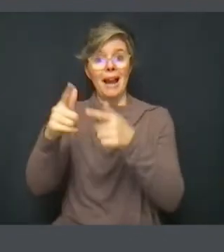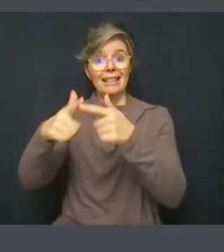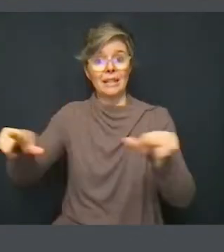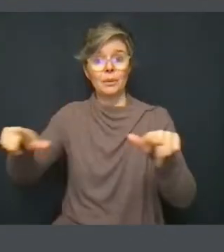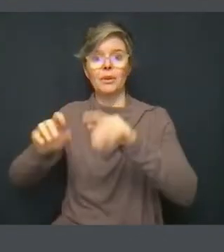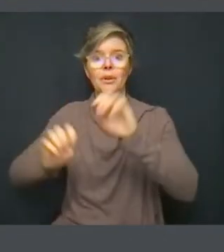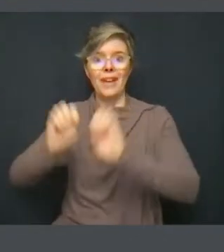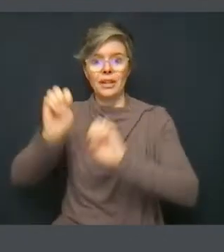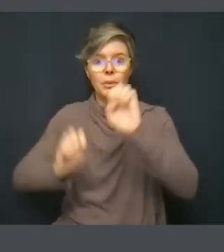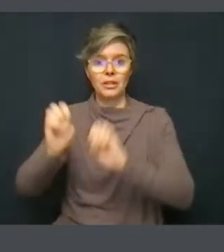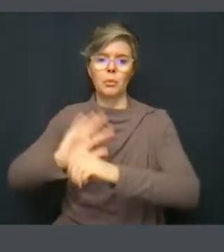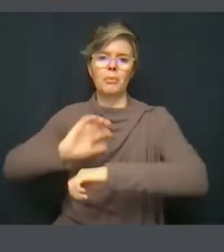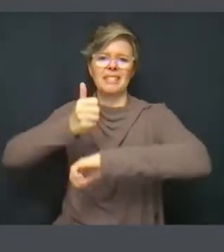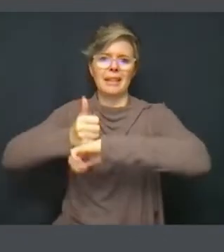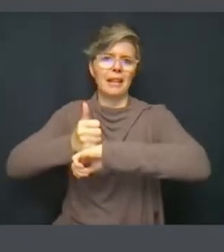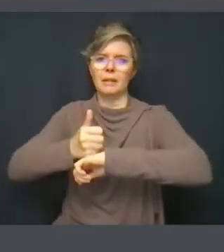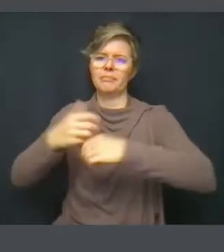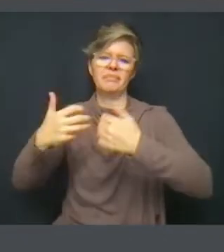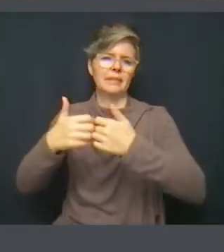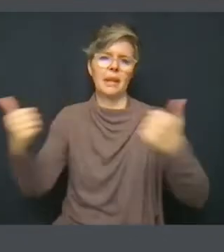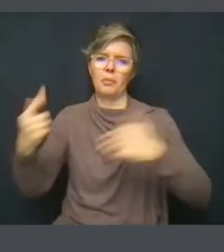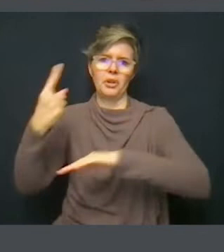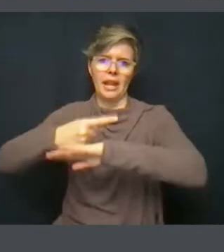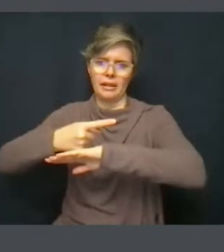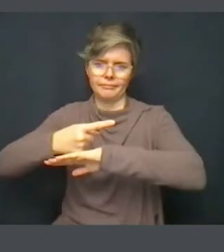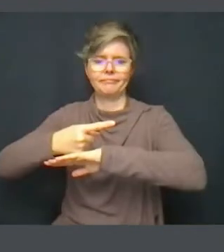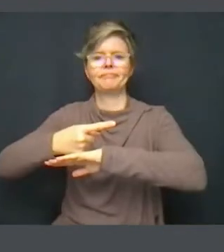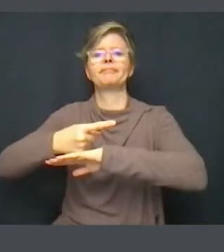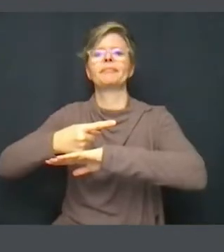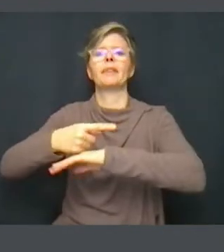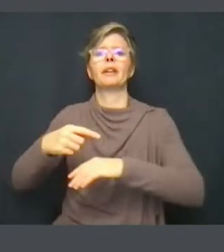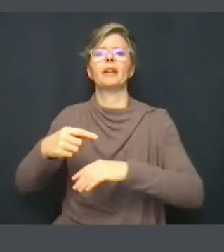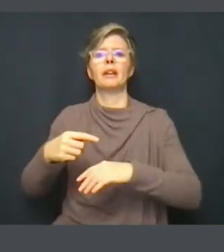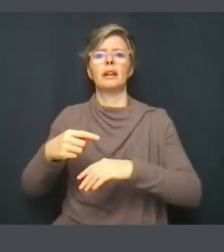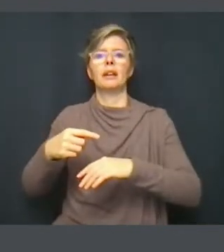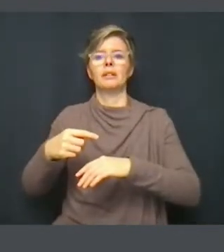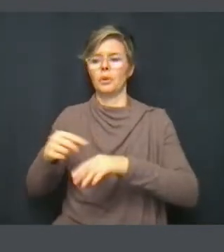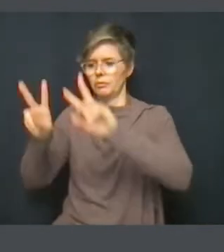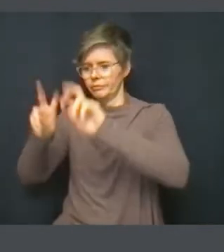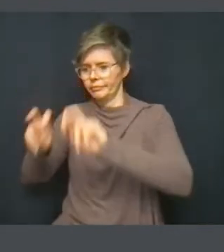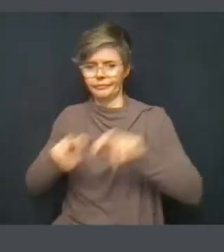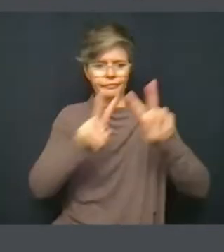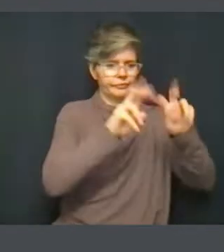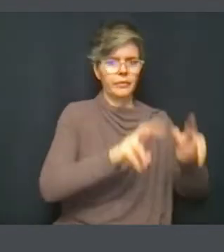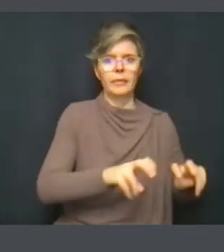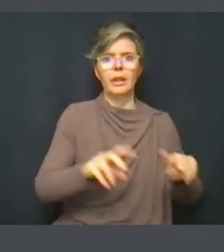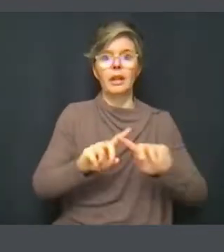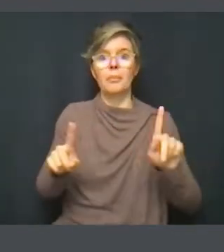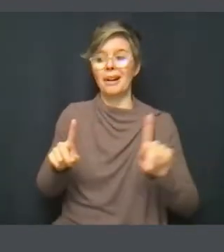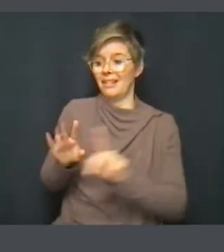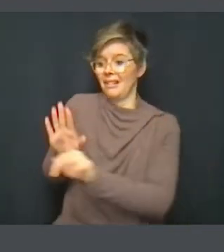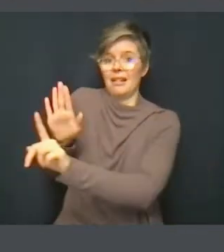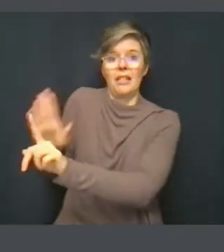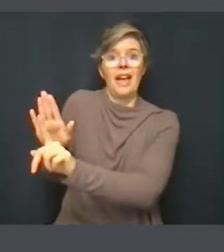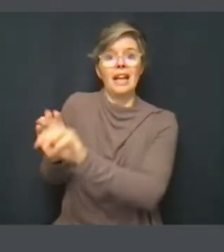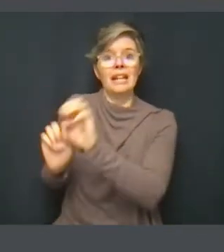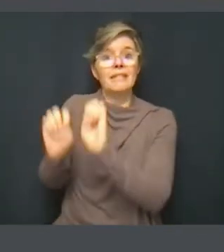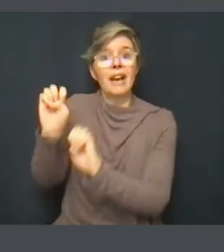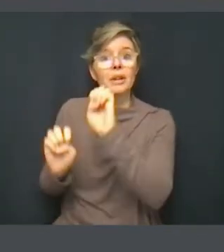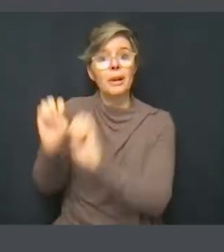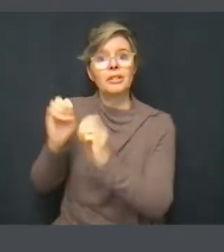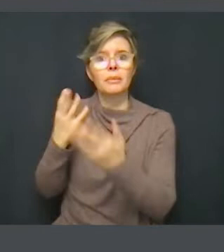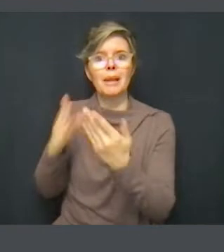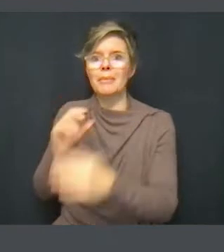by a bilingual SLP on a different day. But then that evaluation might not be bilingual. That evaluation might be like